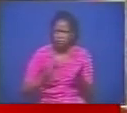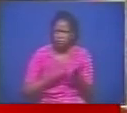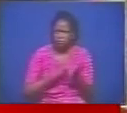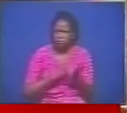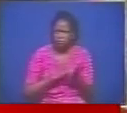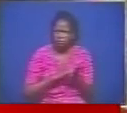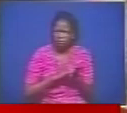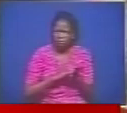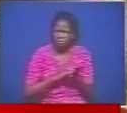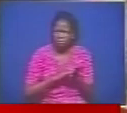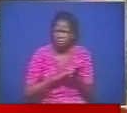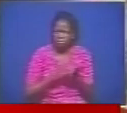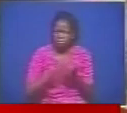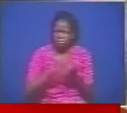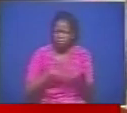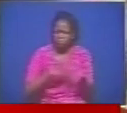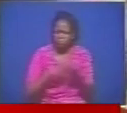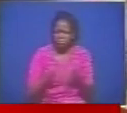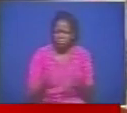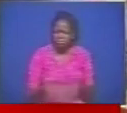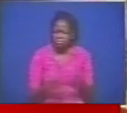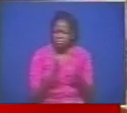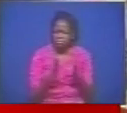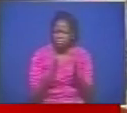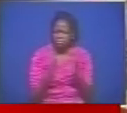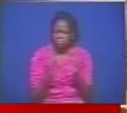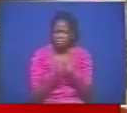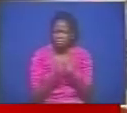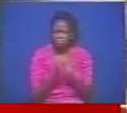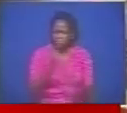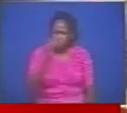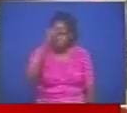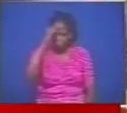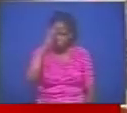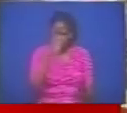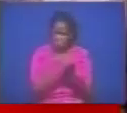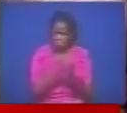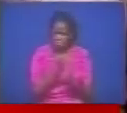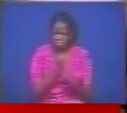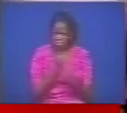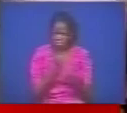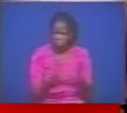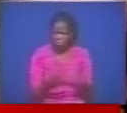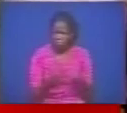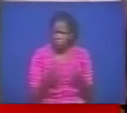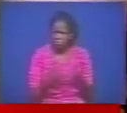a structured manner with the government and with the employers. But Your Excellency,